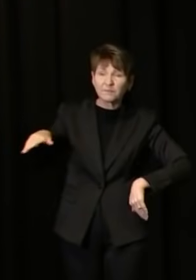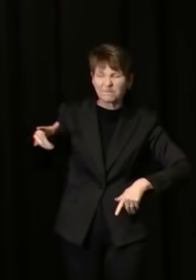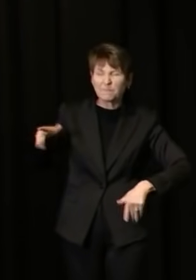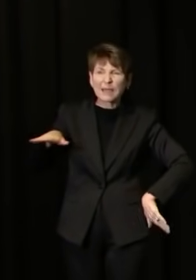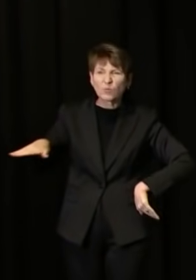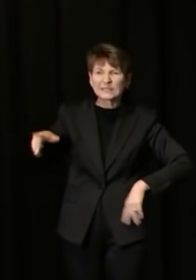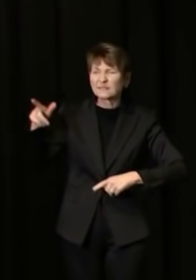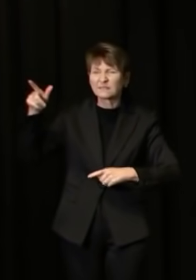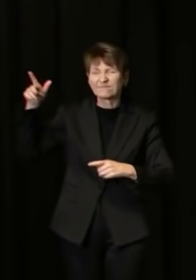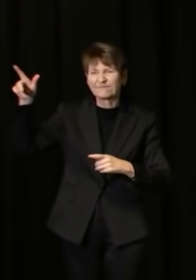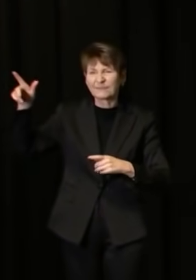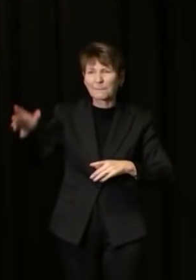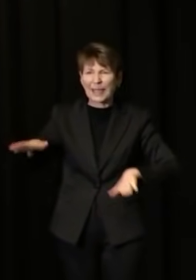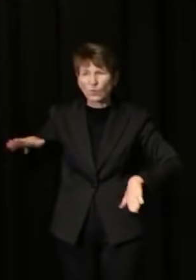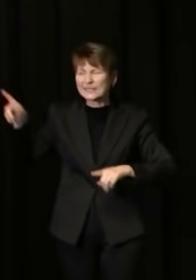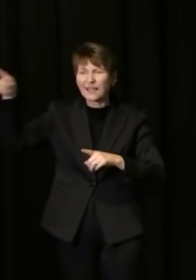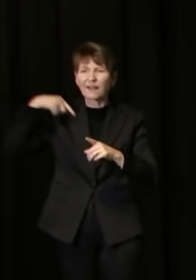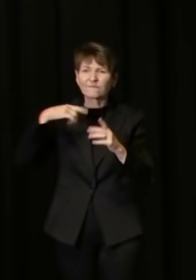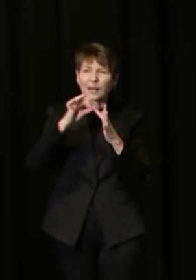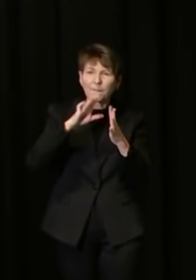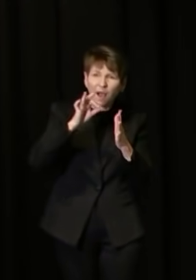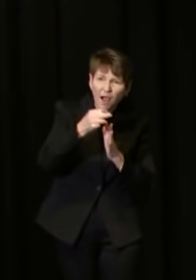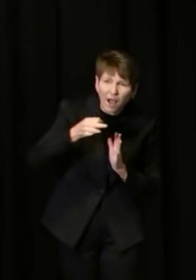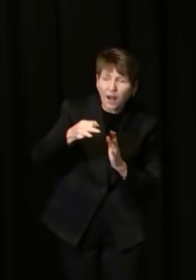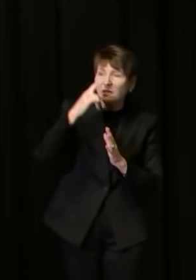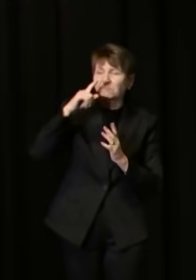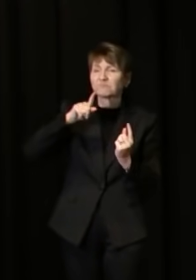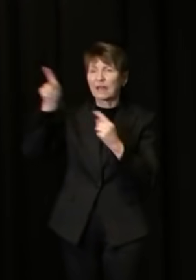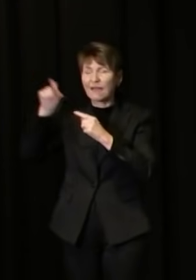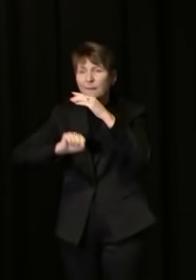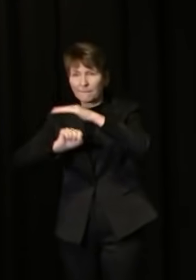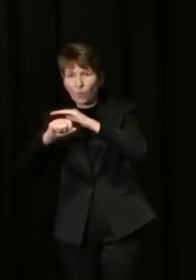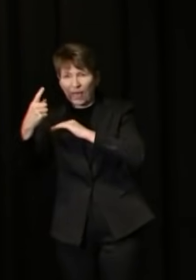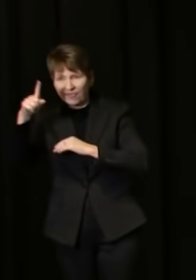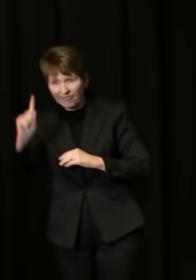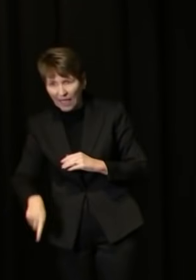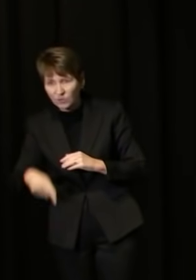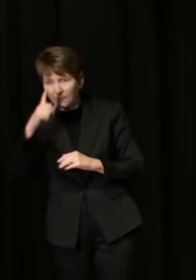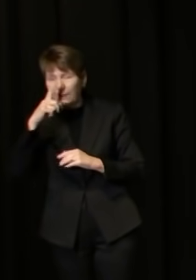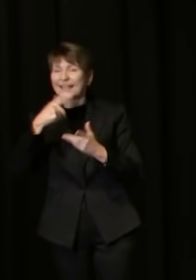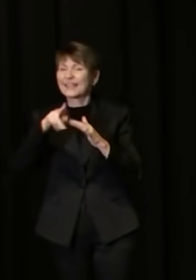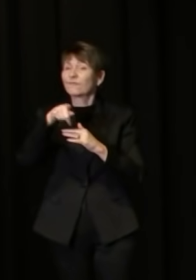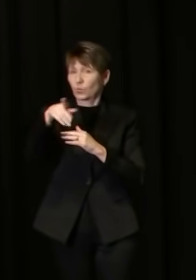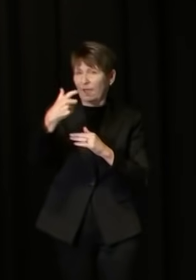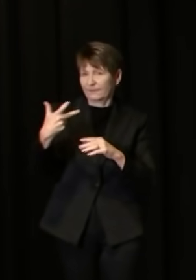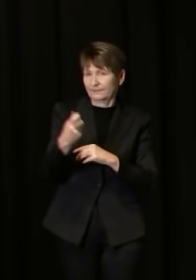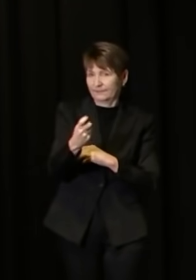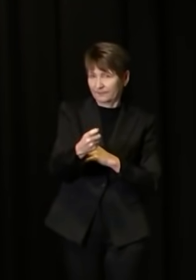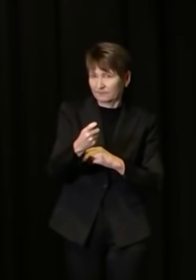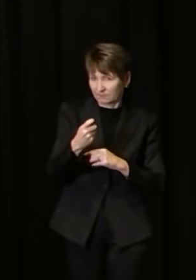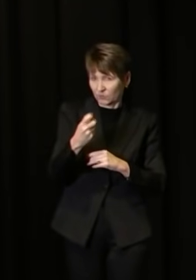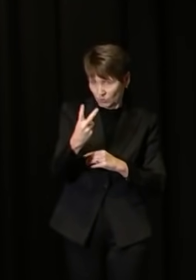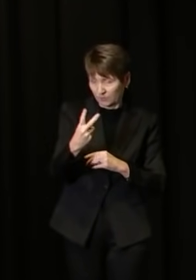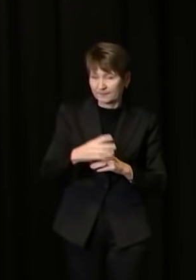up to 5,000 people, again where staff and patrons are fully vaccinated.